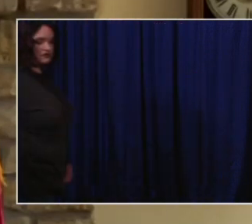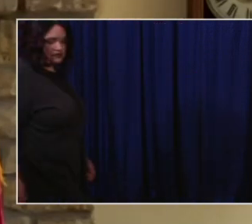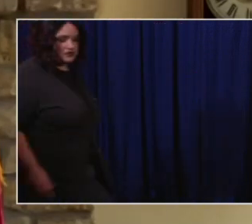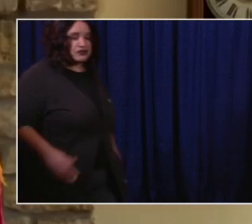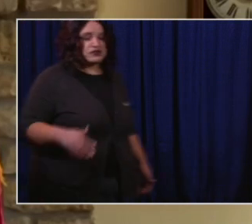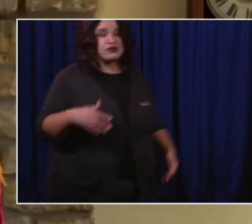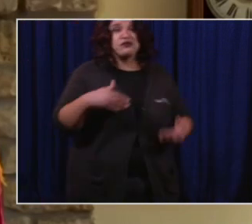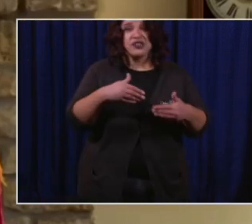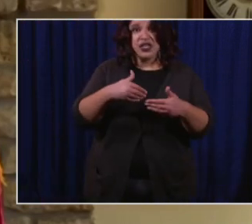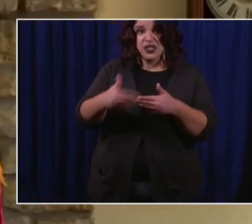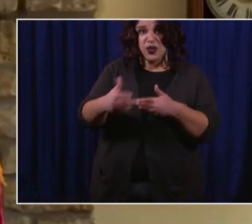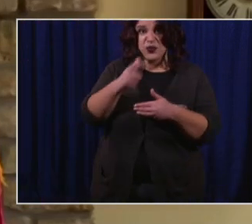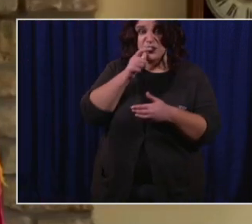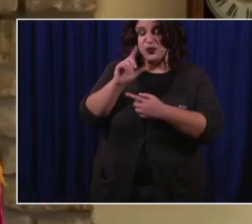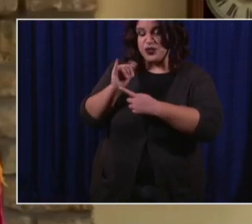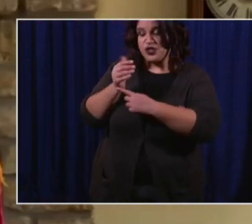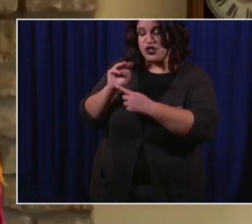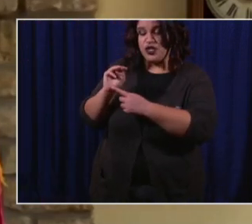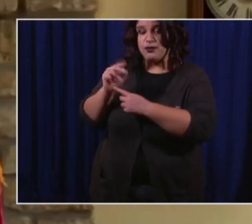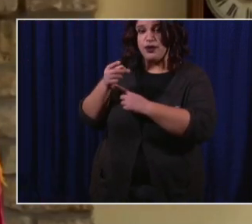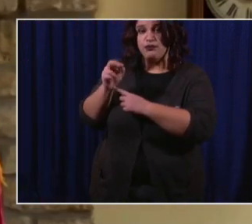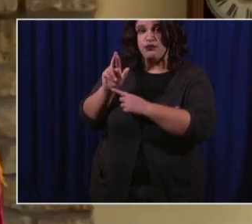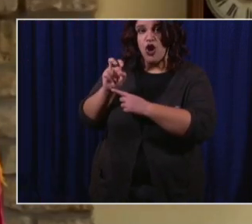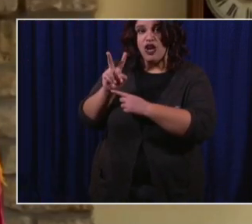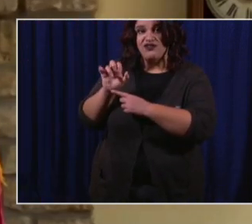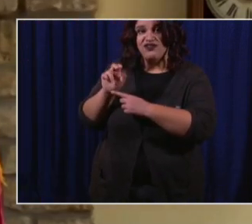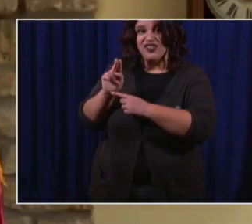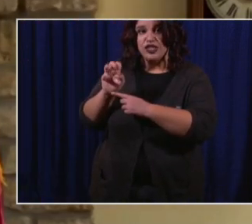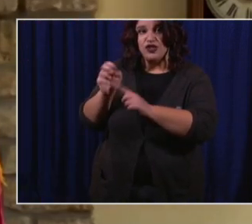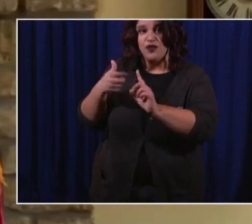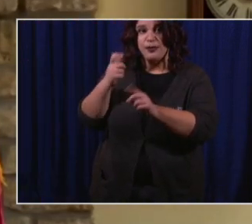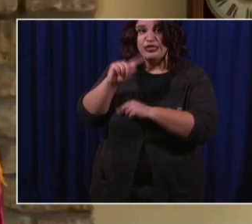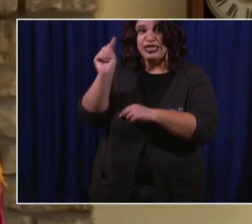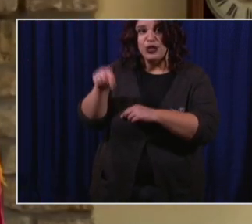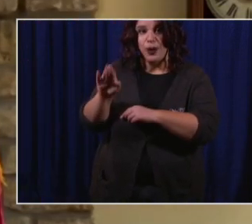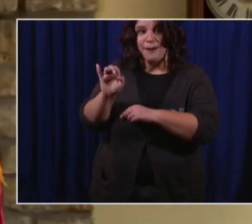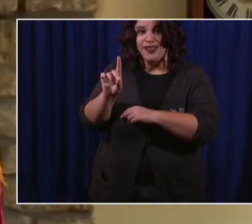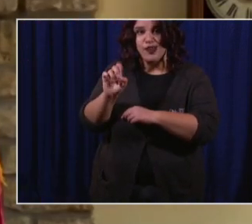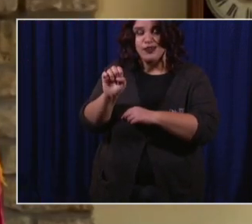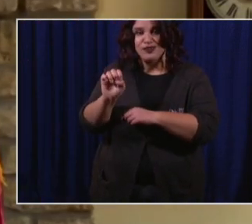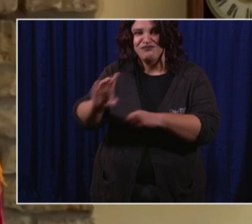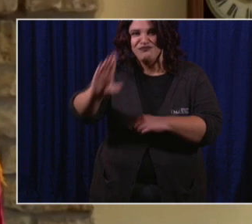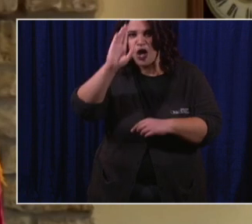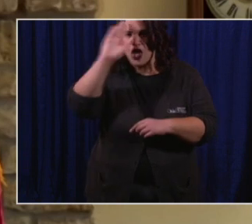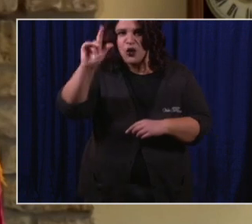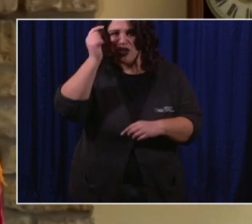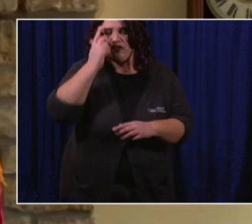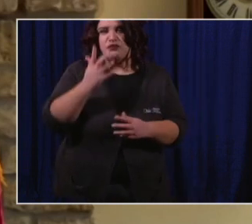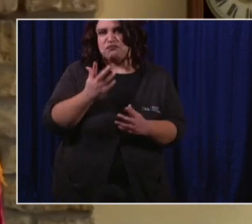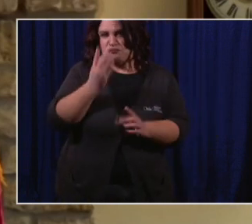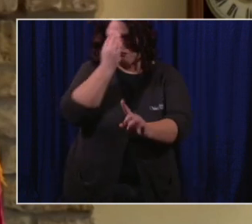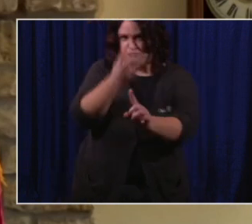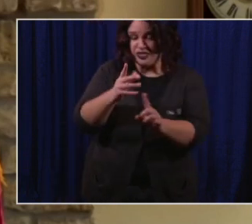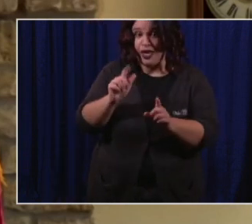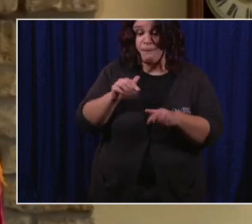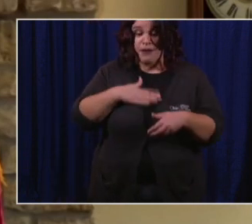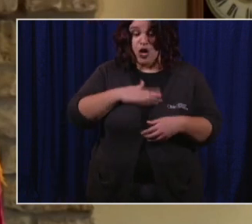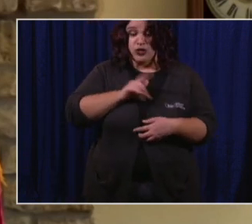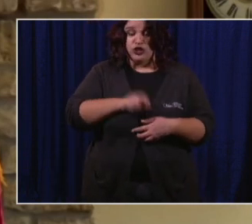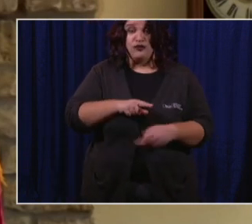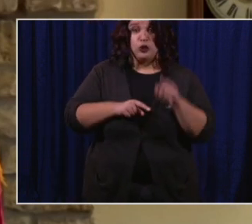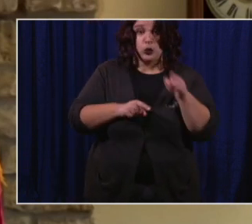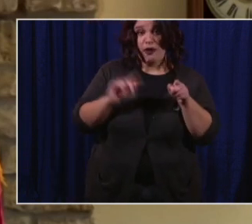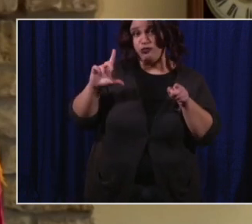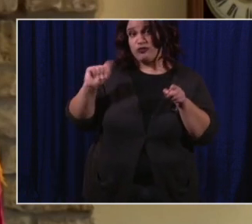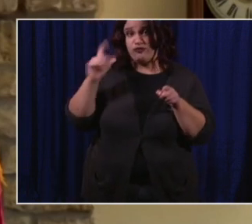Province at the Toledo Blade. Hi, Governor. Hey, Jim. Hi, this question will be for you and for the Lieutenant Governor.